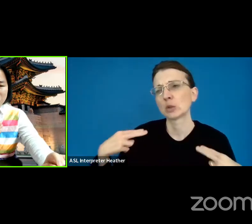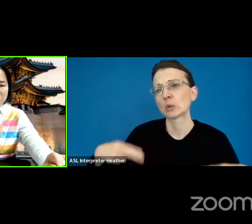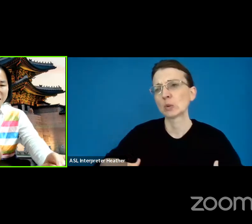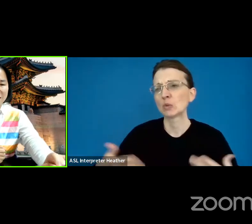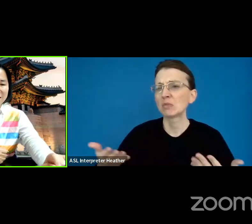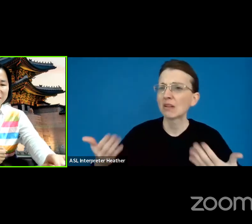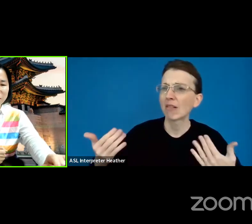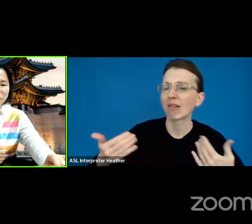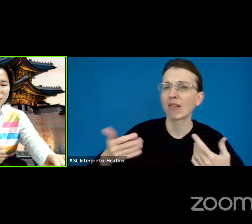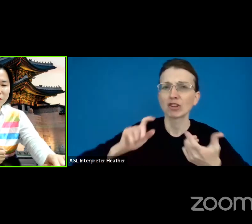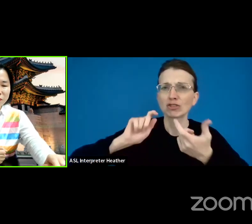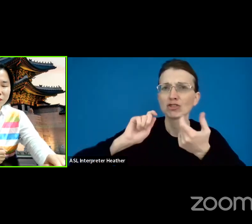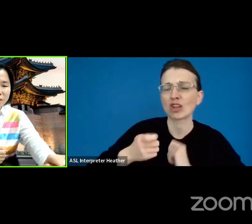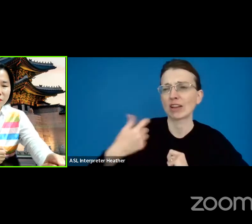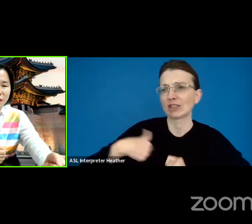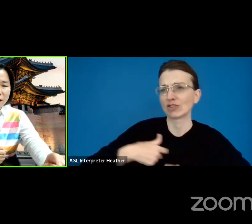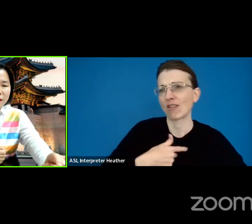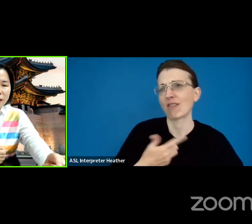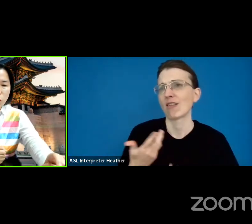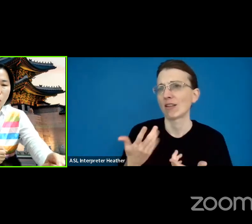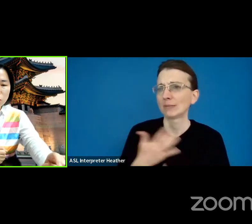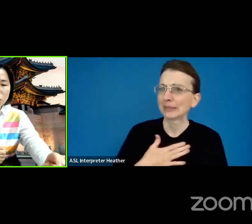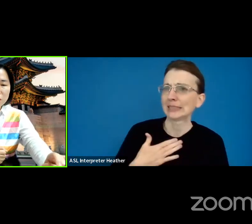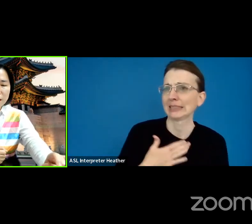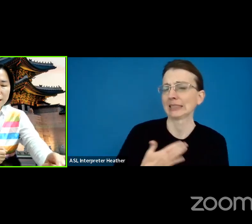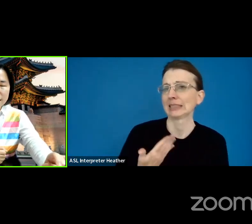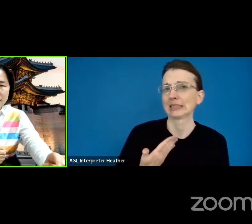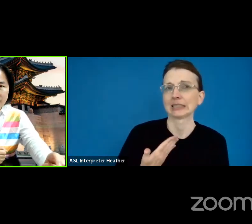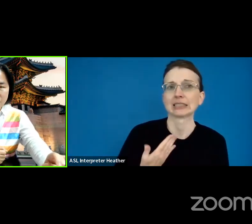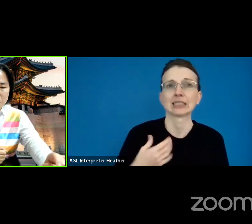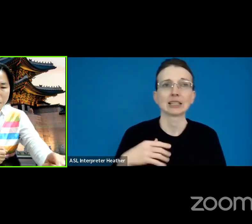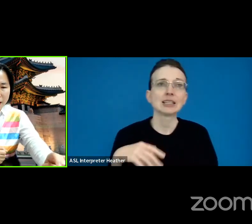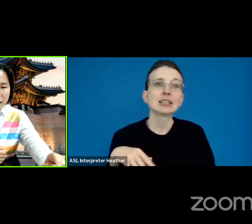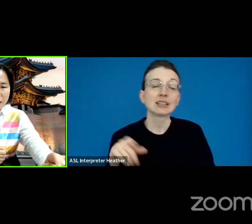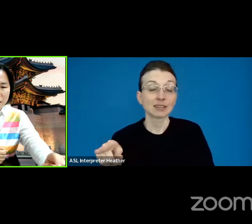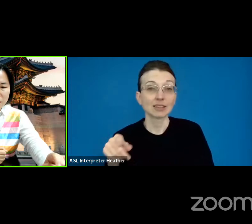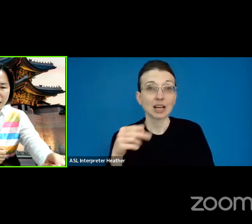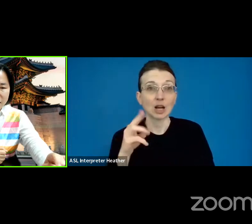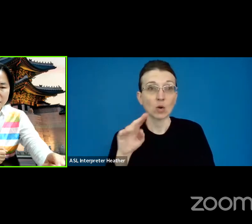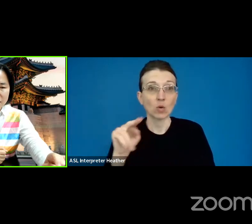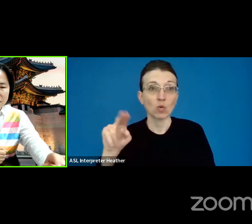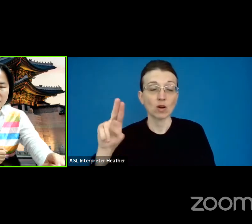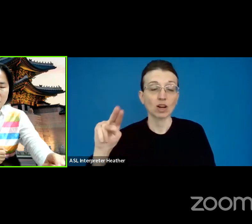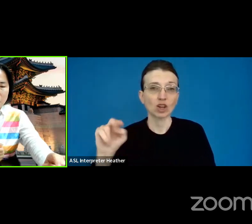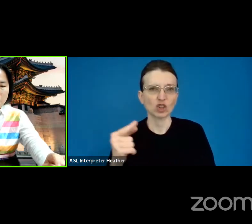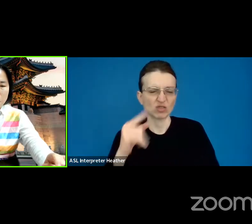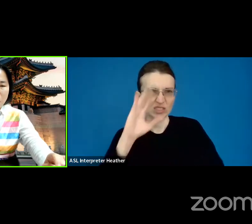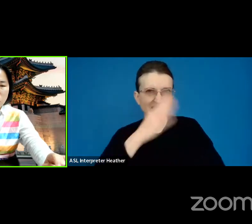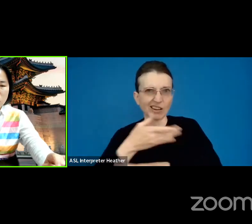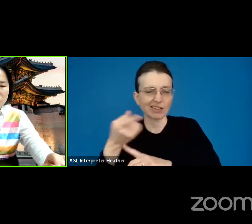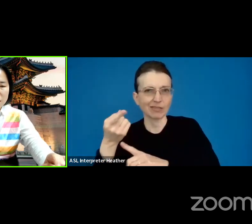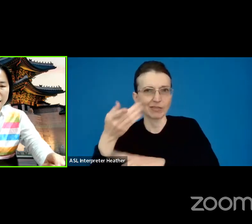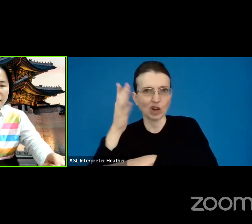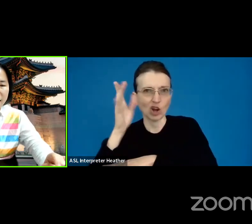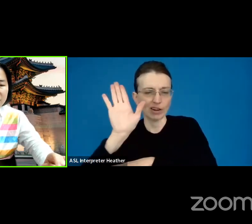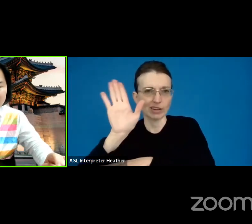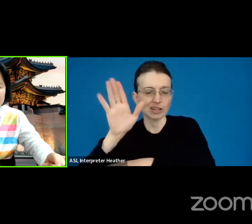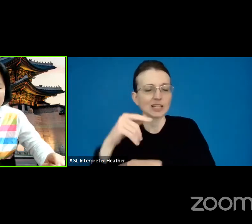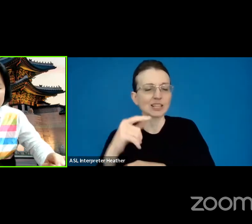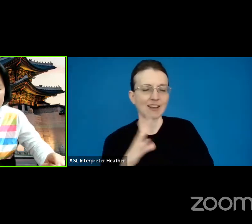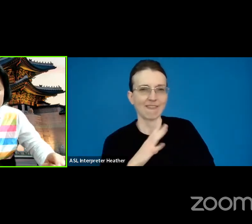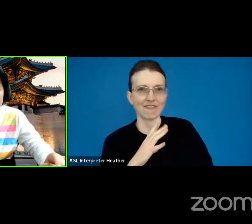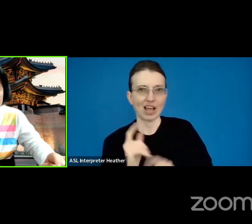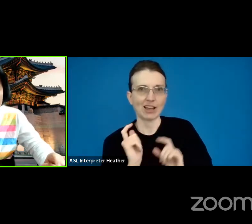us human." Then Hwan-ung gave the bear and the tiger mugwort and